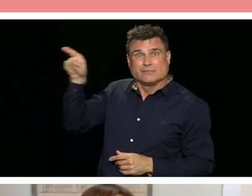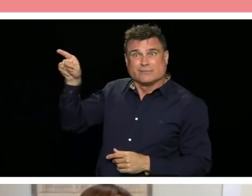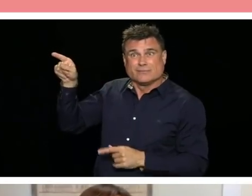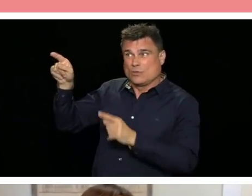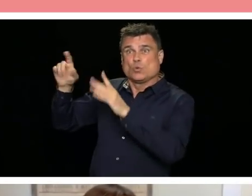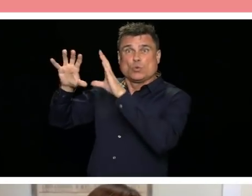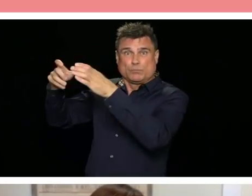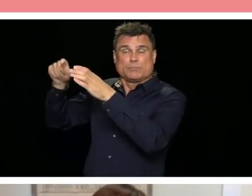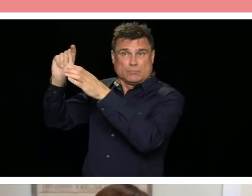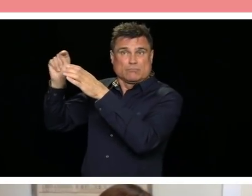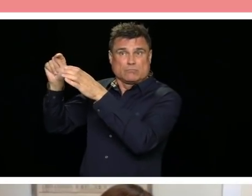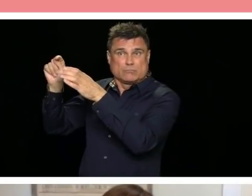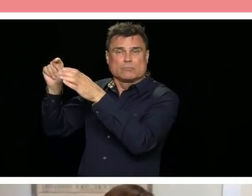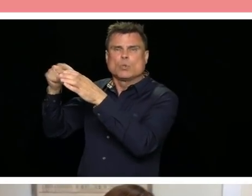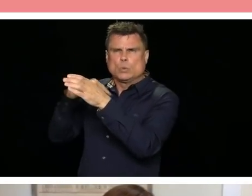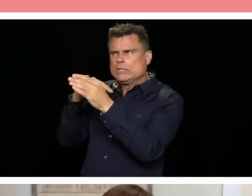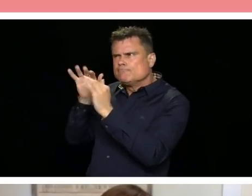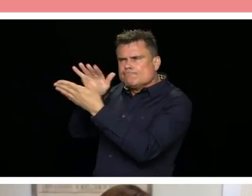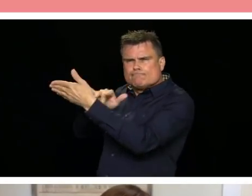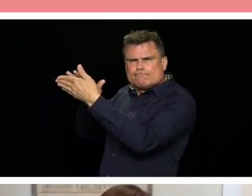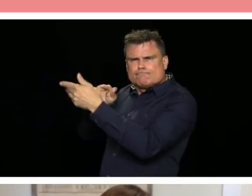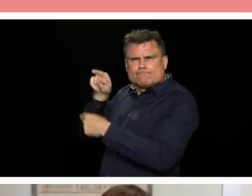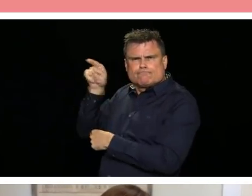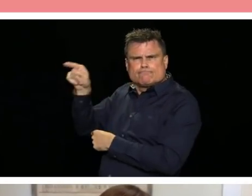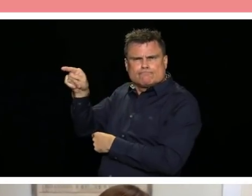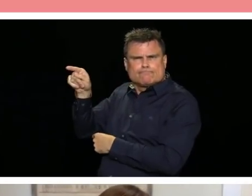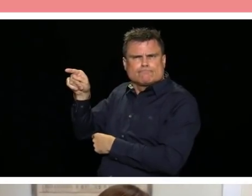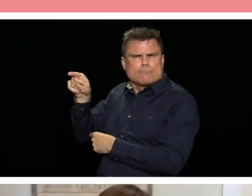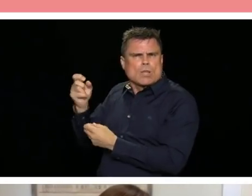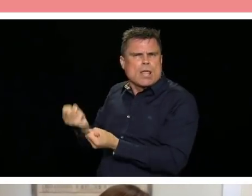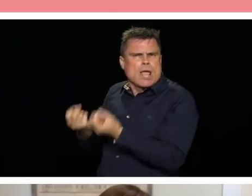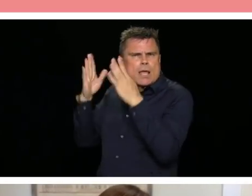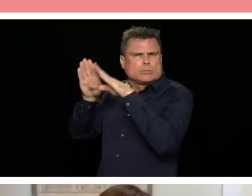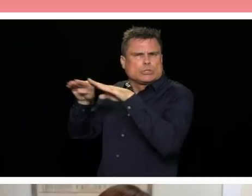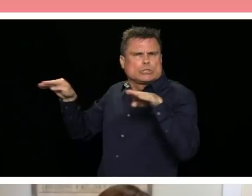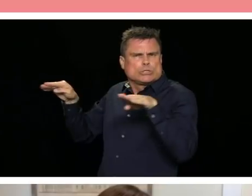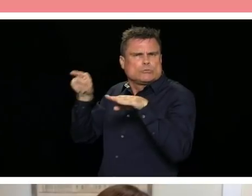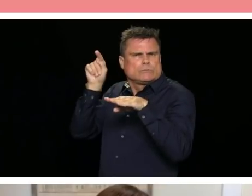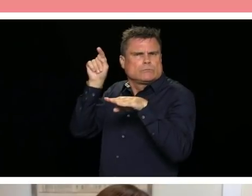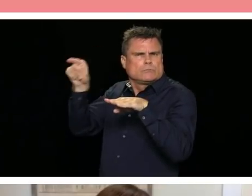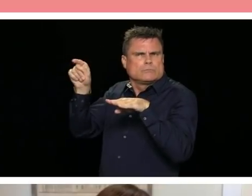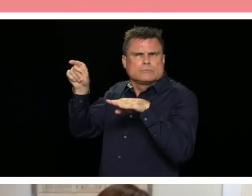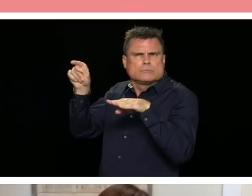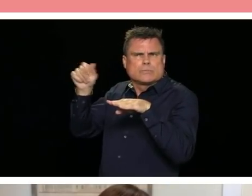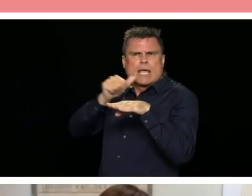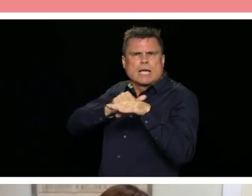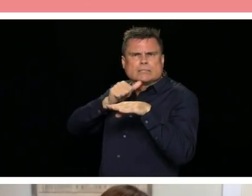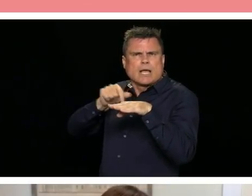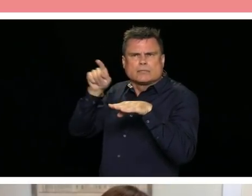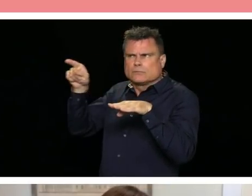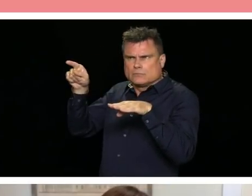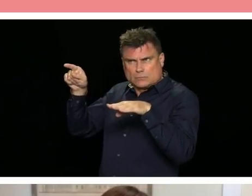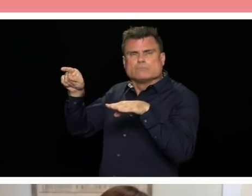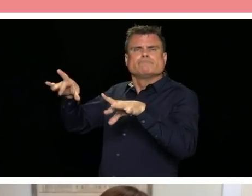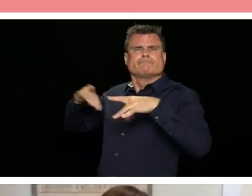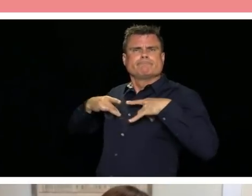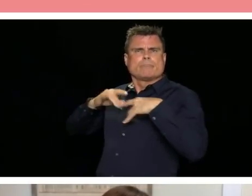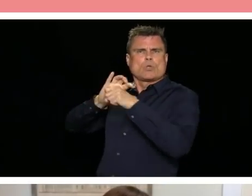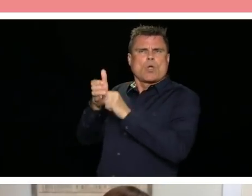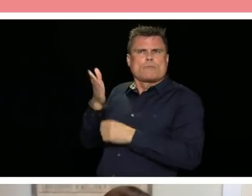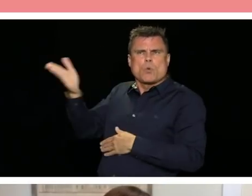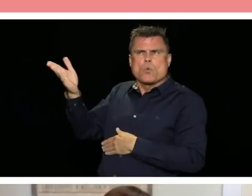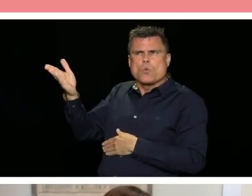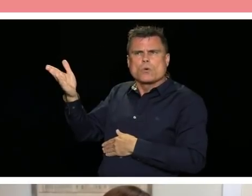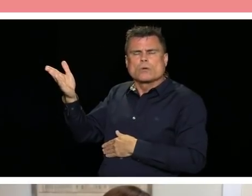there were. And it was in the range that we were expecting, between